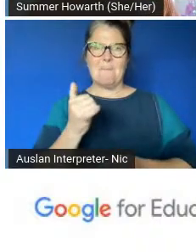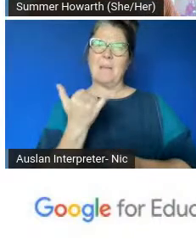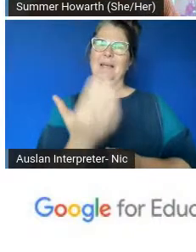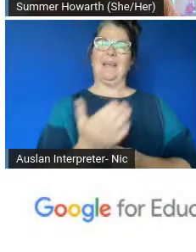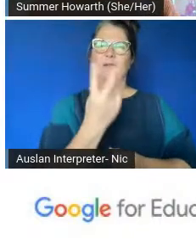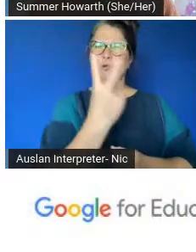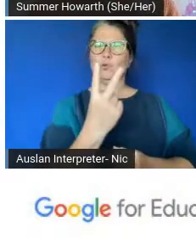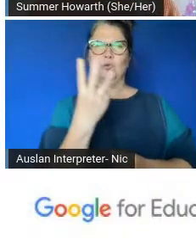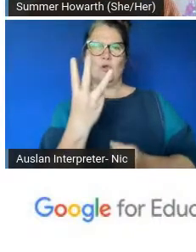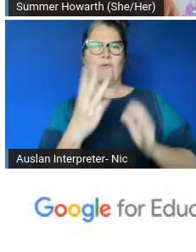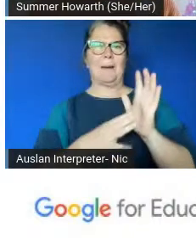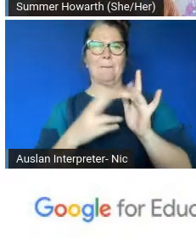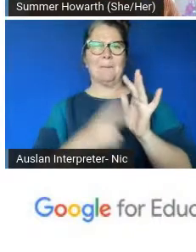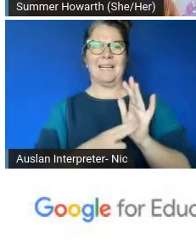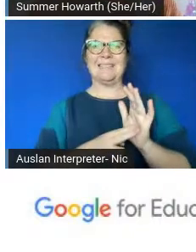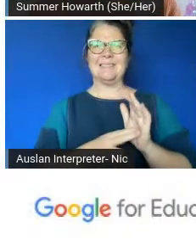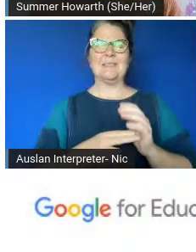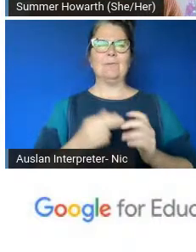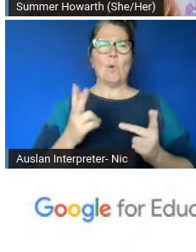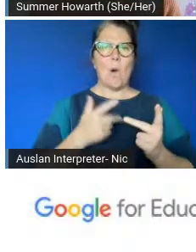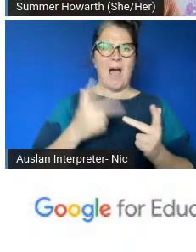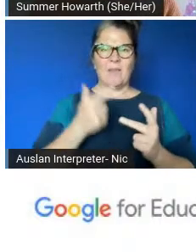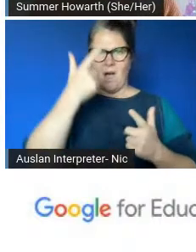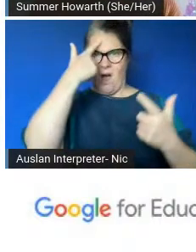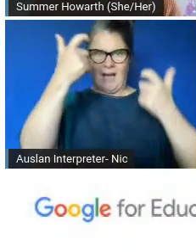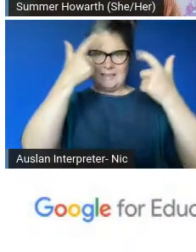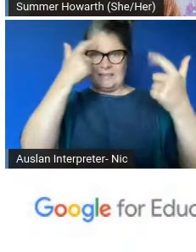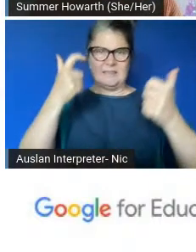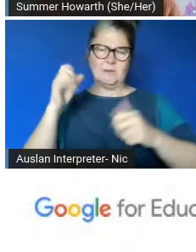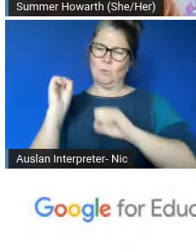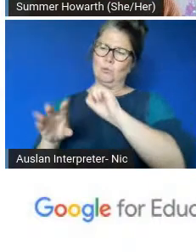bump around some other ideas while we're starting to hear those in the chat?